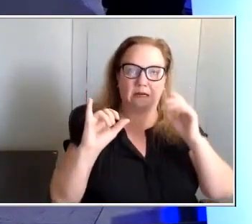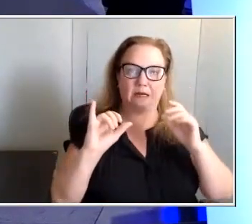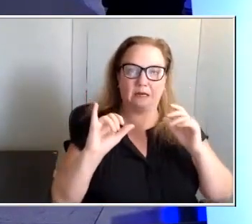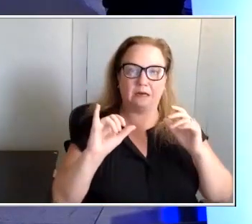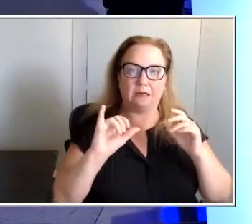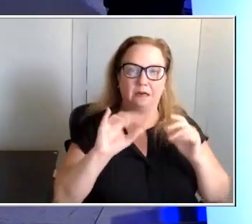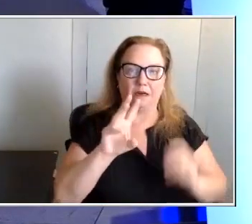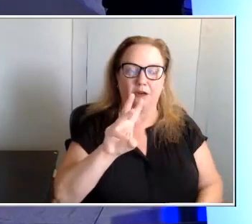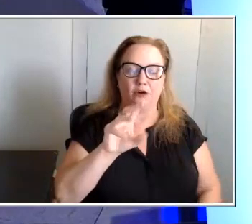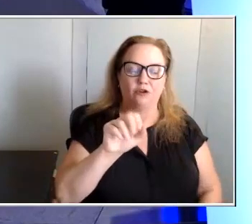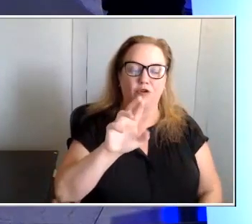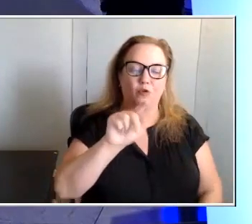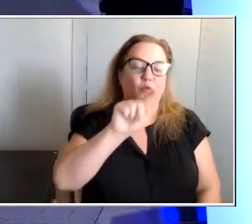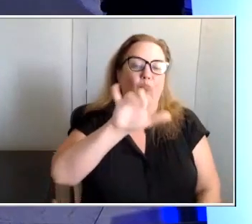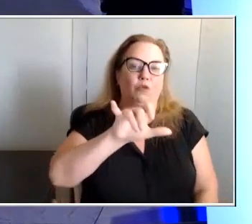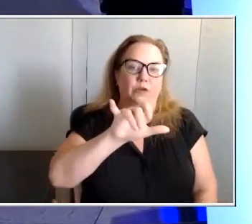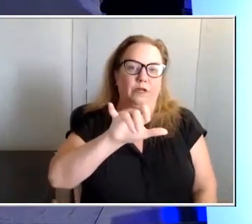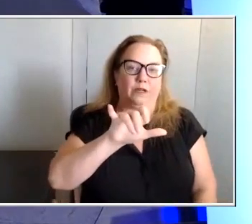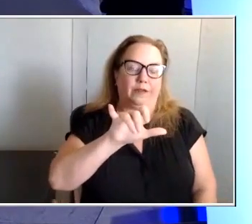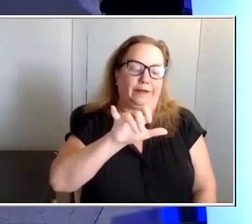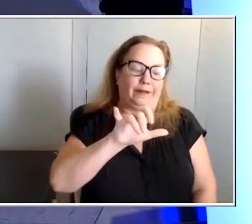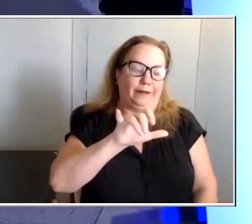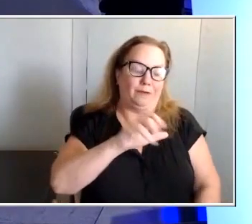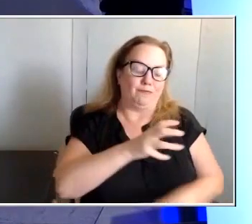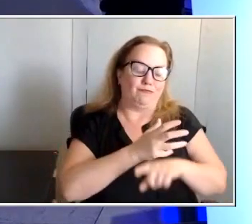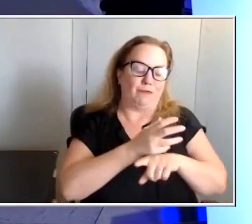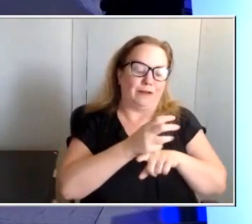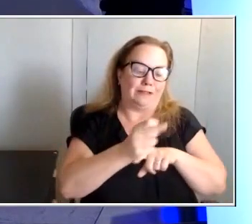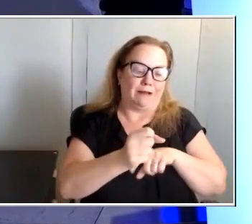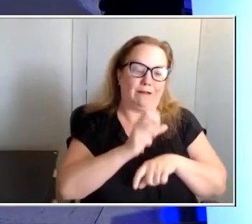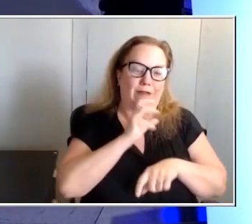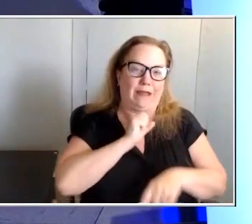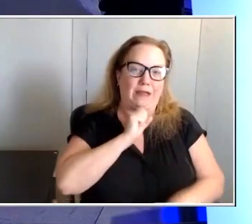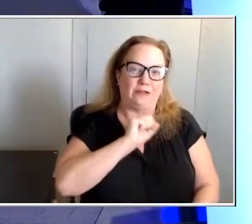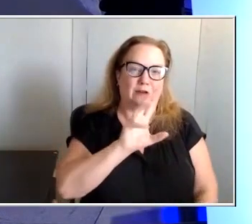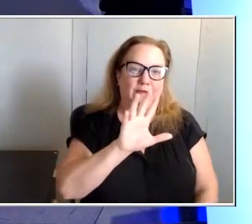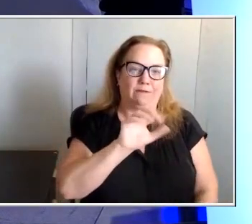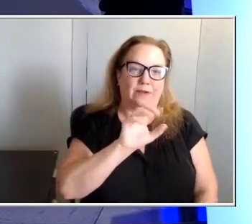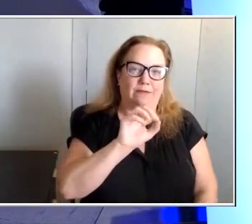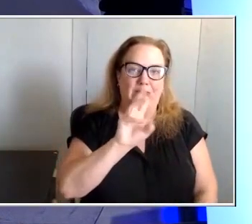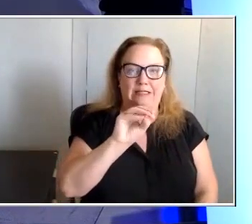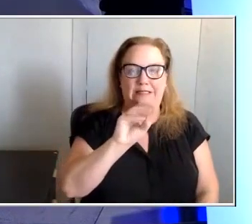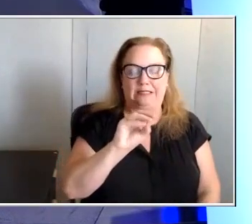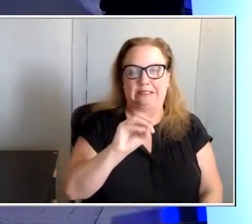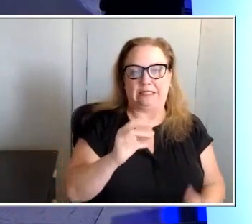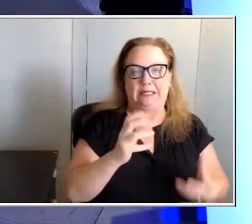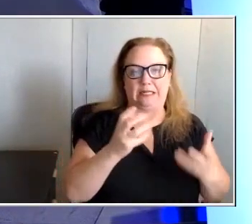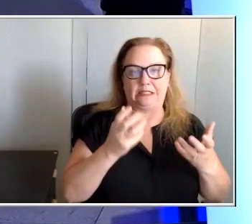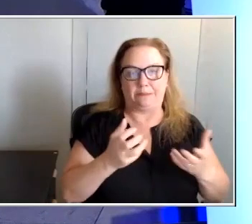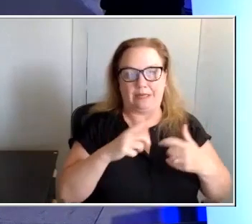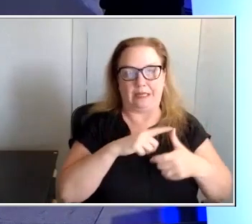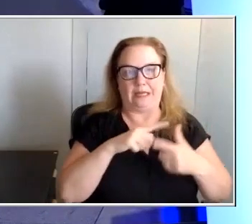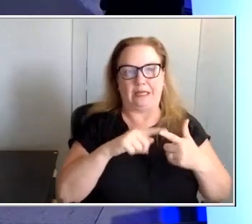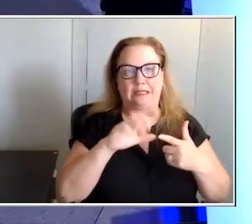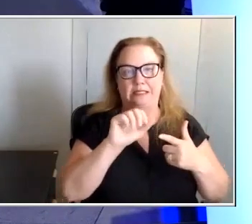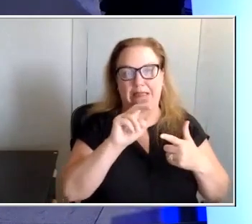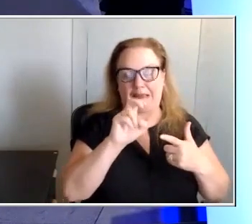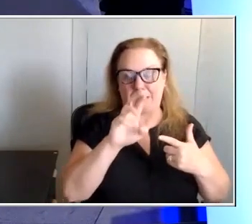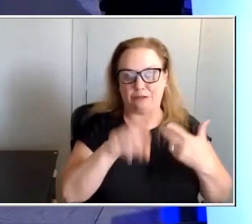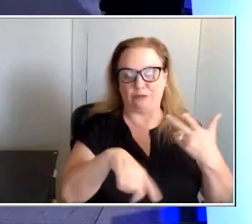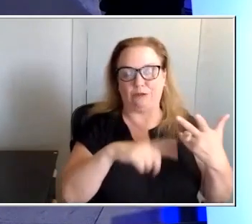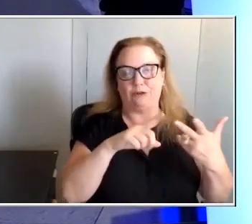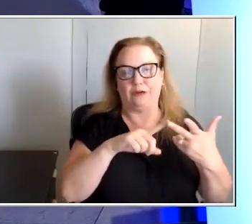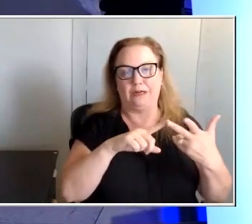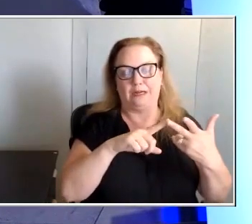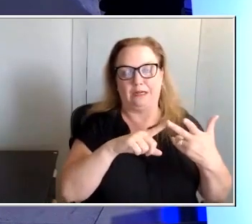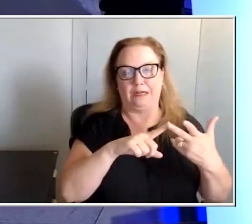prostate runs out around age 50 or 60, and after that it's just kind of all downhill, right? It gets too big, it has cancer in it, gets in the way of things. So the